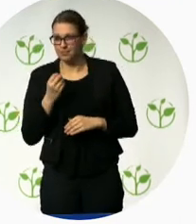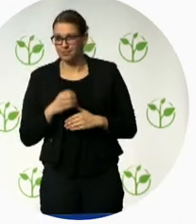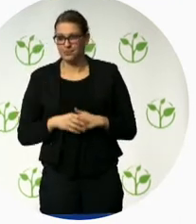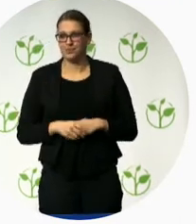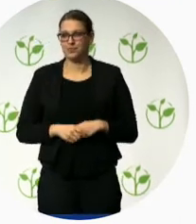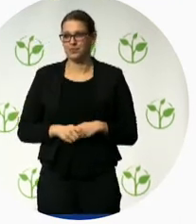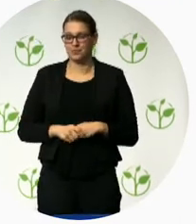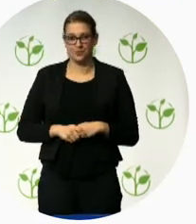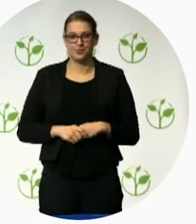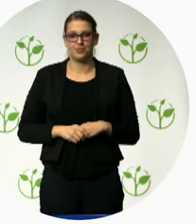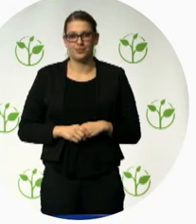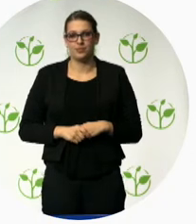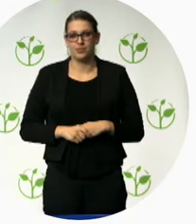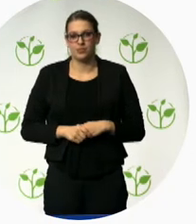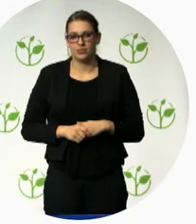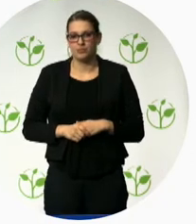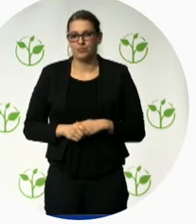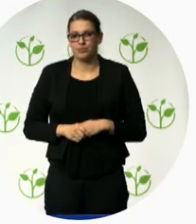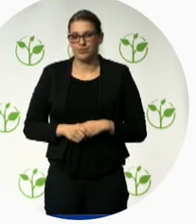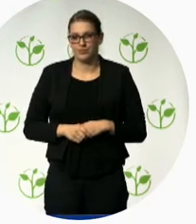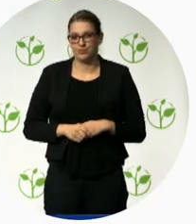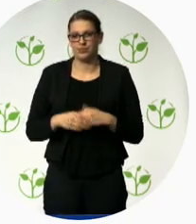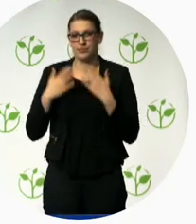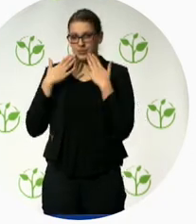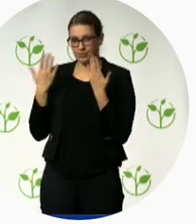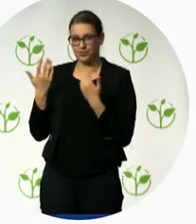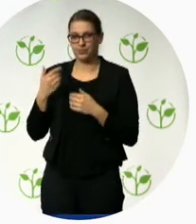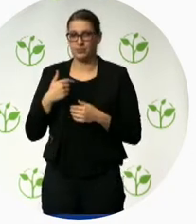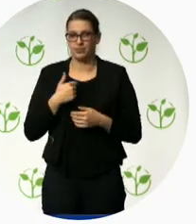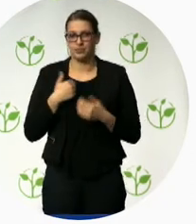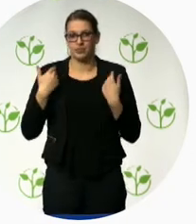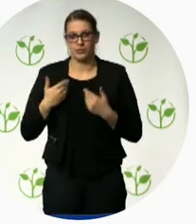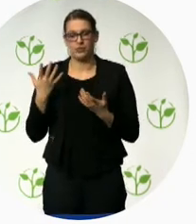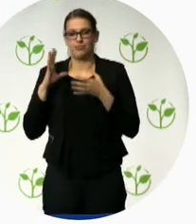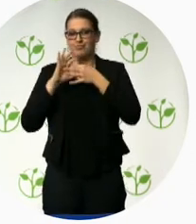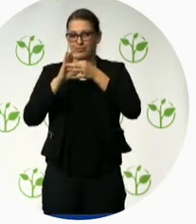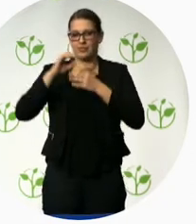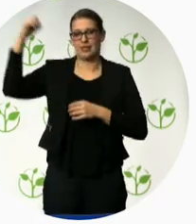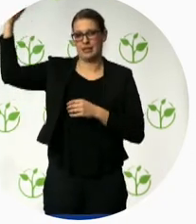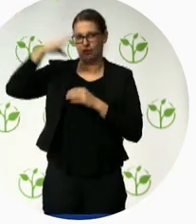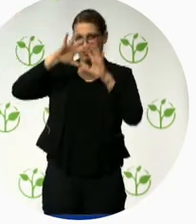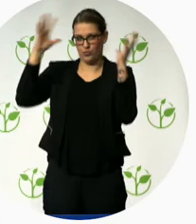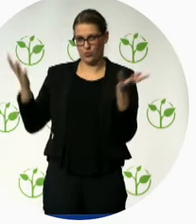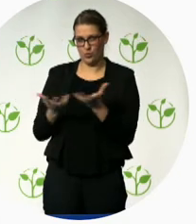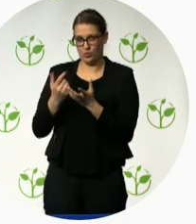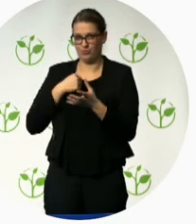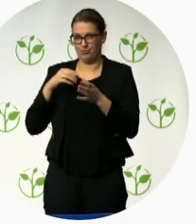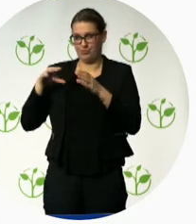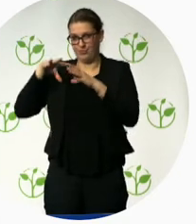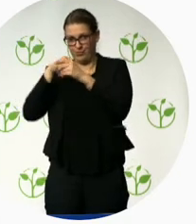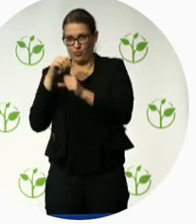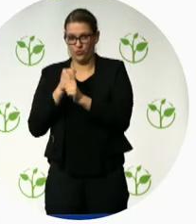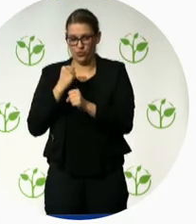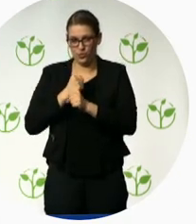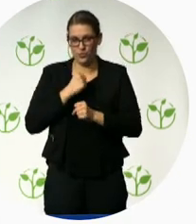Thank you. I'm Steffi Nance, also working for Luck for the World as EU Advocacy Coordinator. And